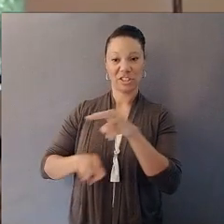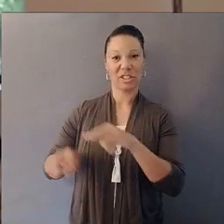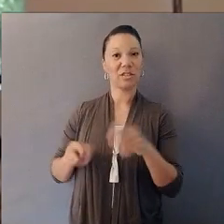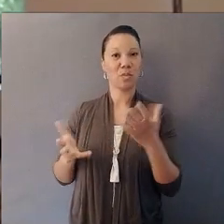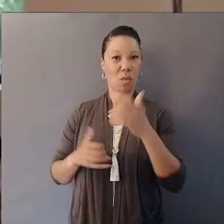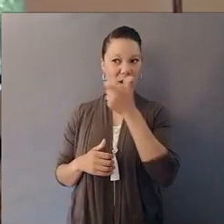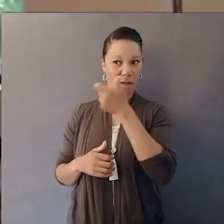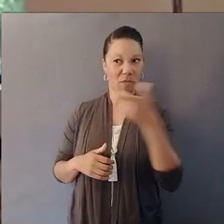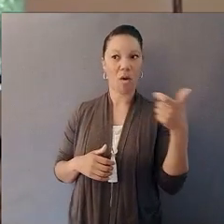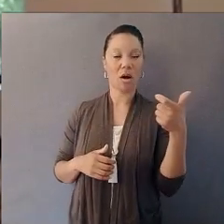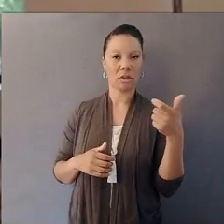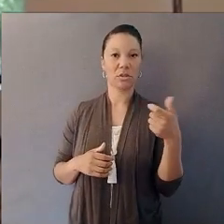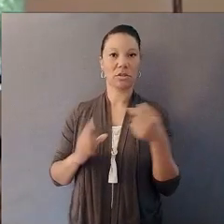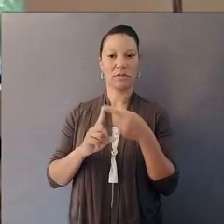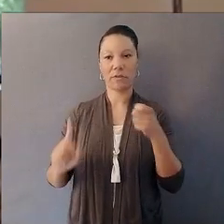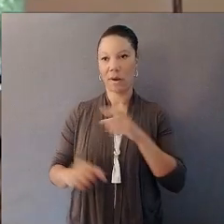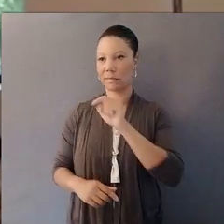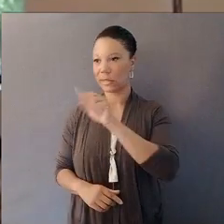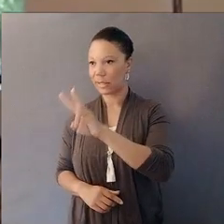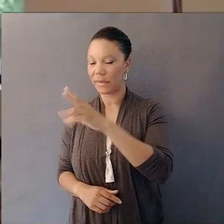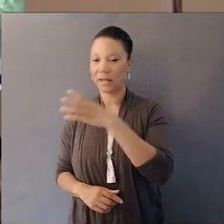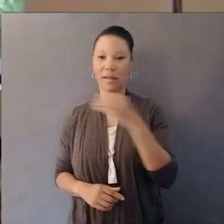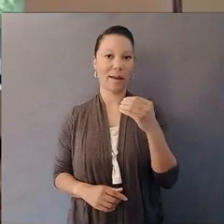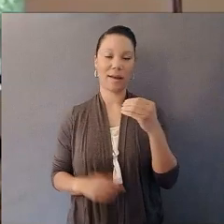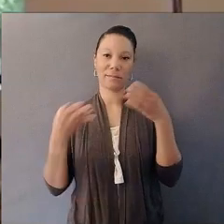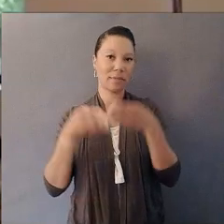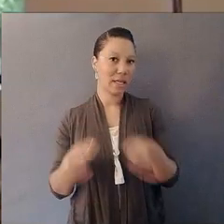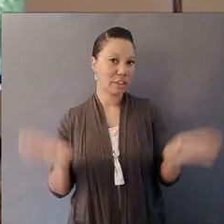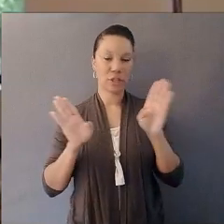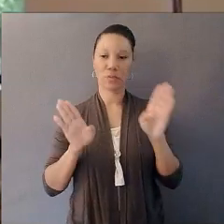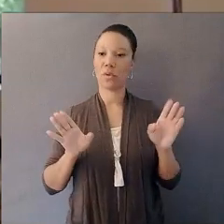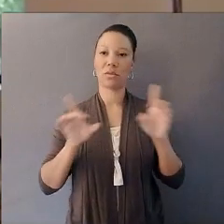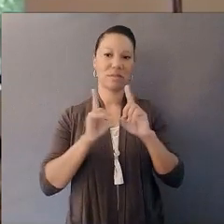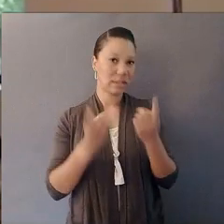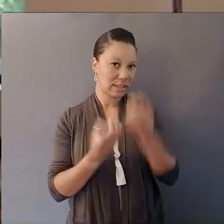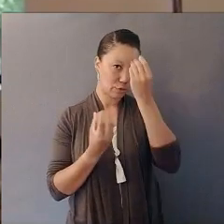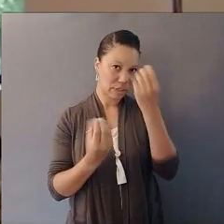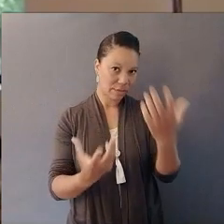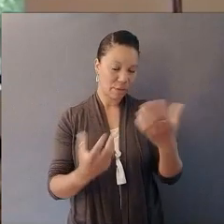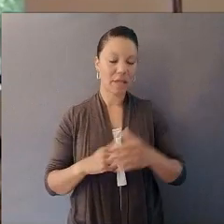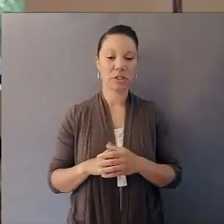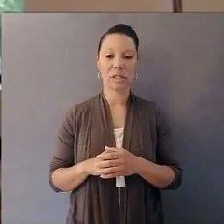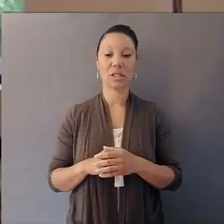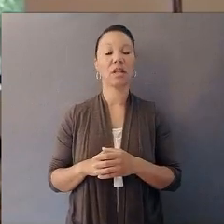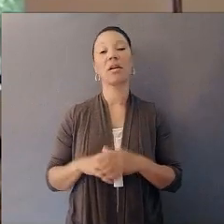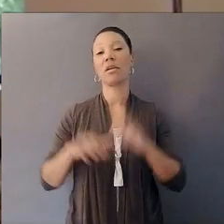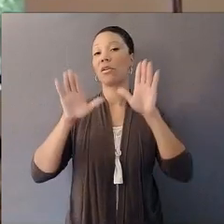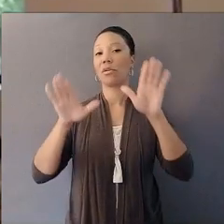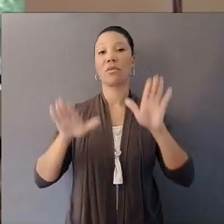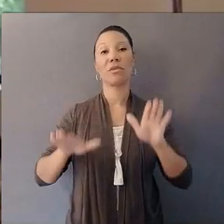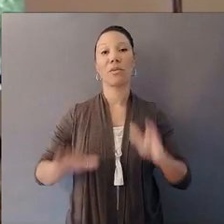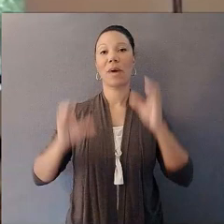watch, both from TV and just in general in the district, a lot of great teachers doing